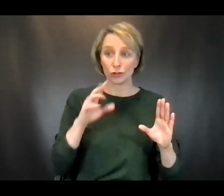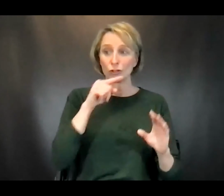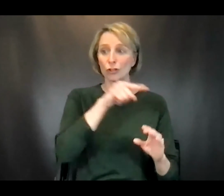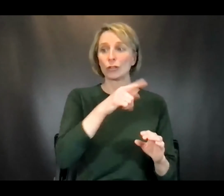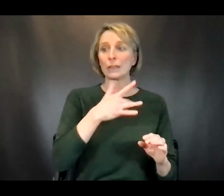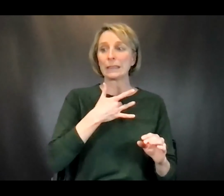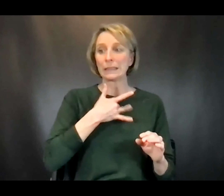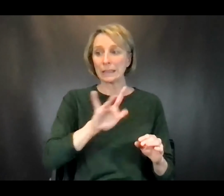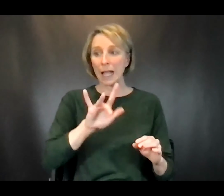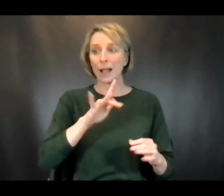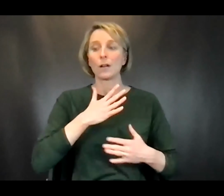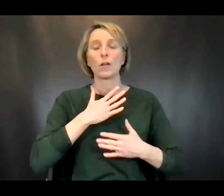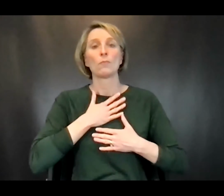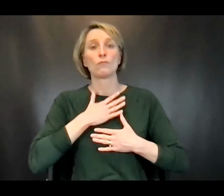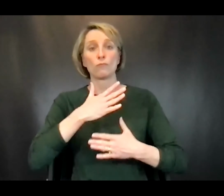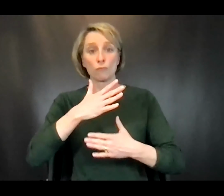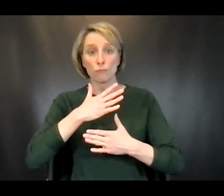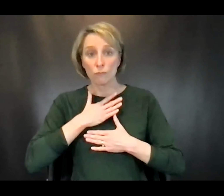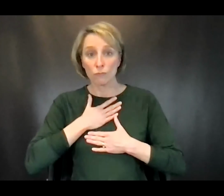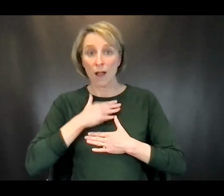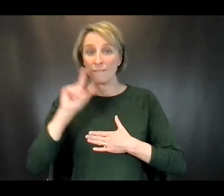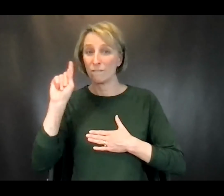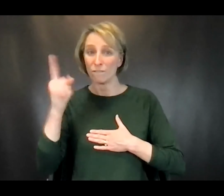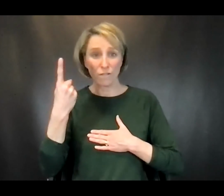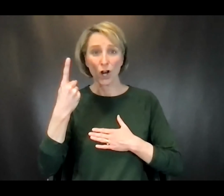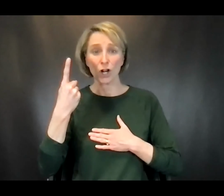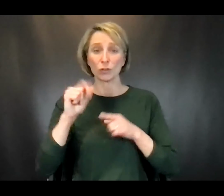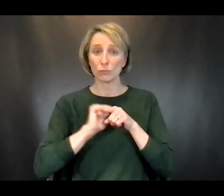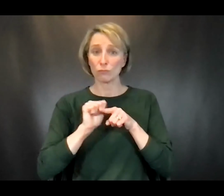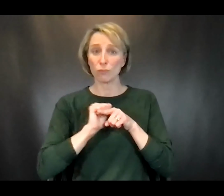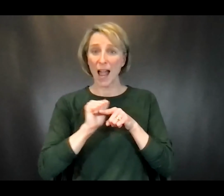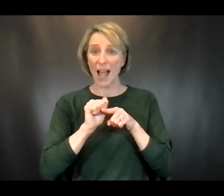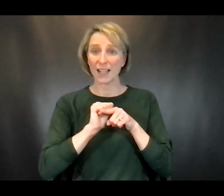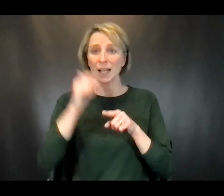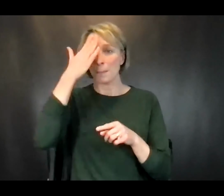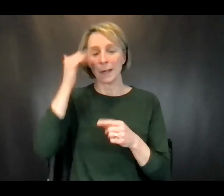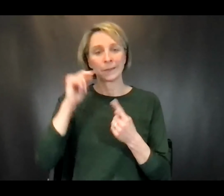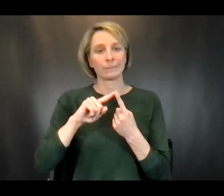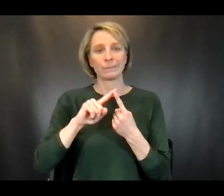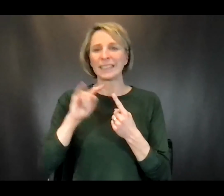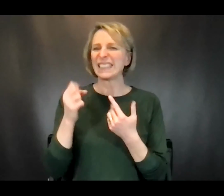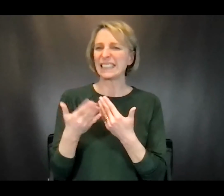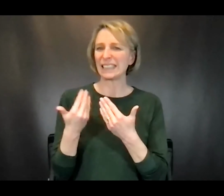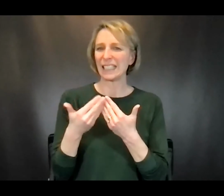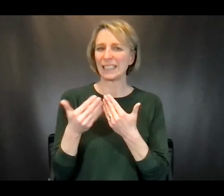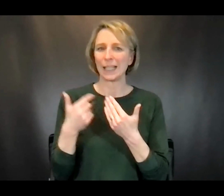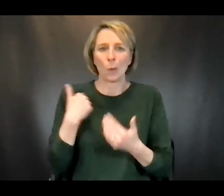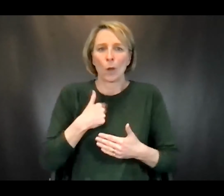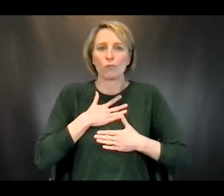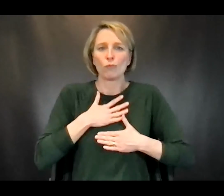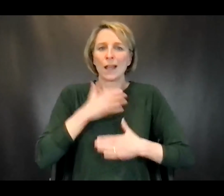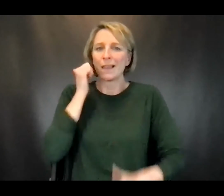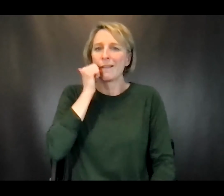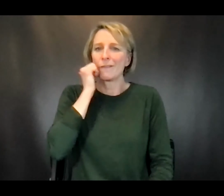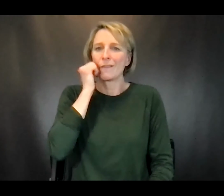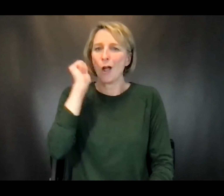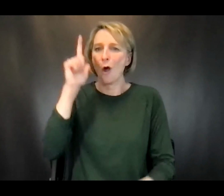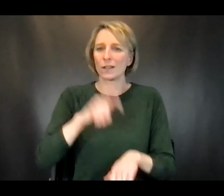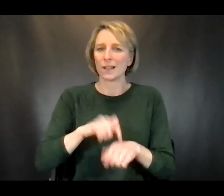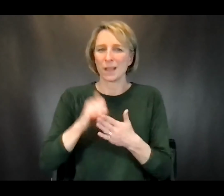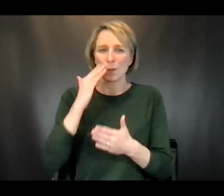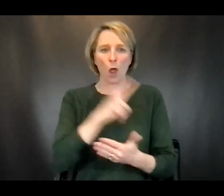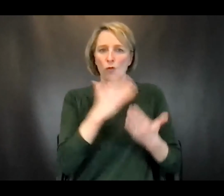breath first, it's obviously super accessible. It's with us all the time. And it's